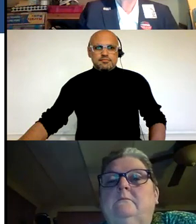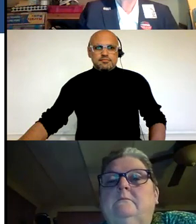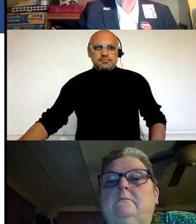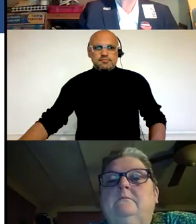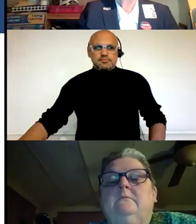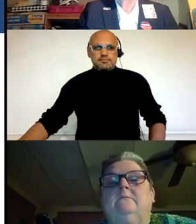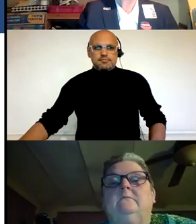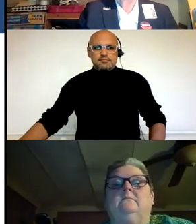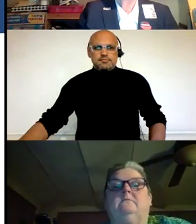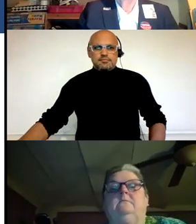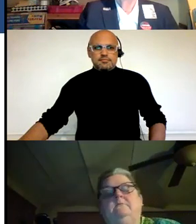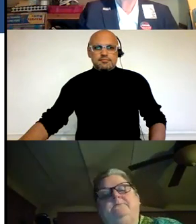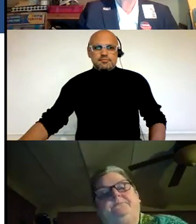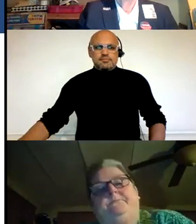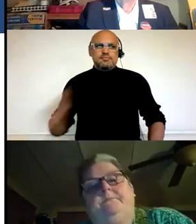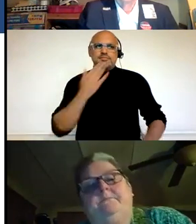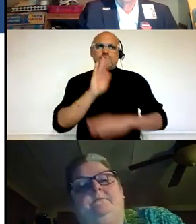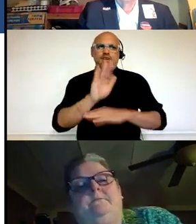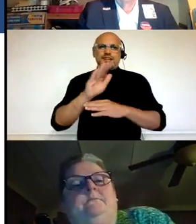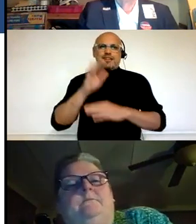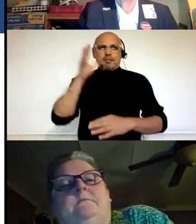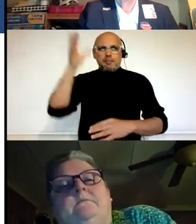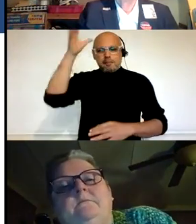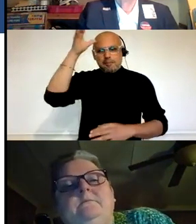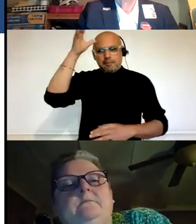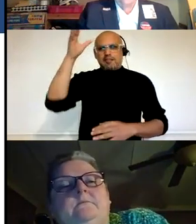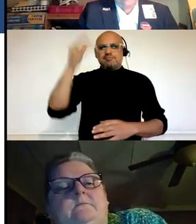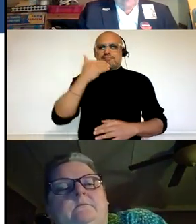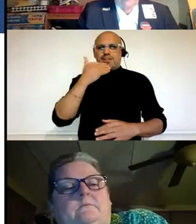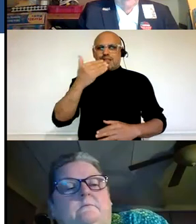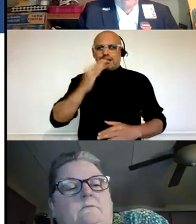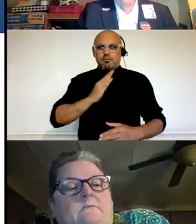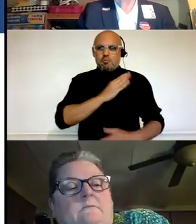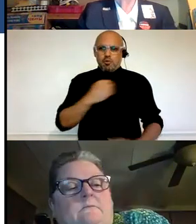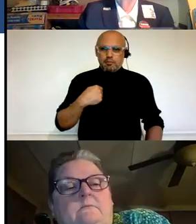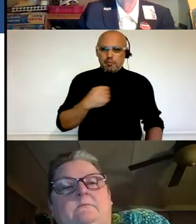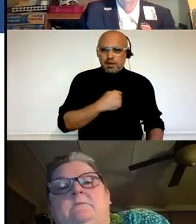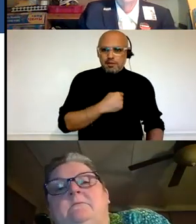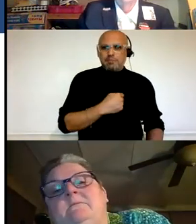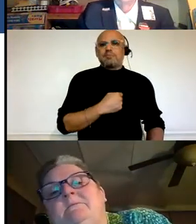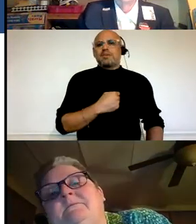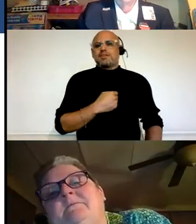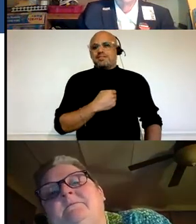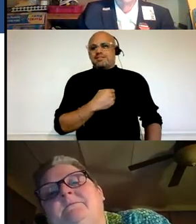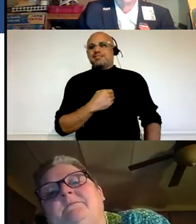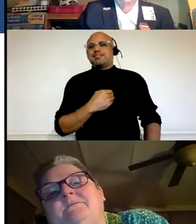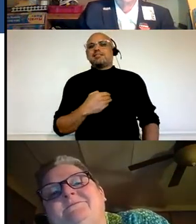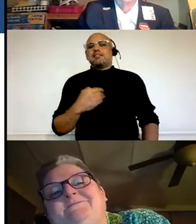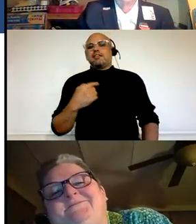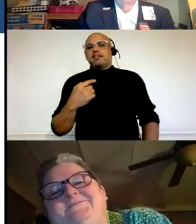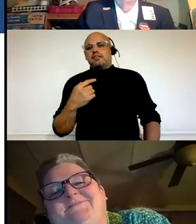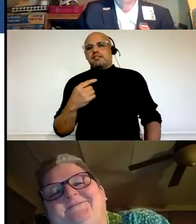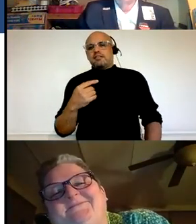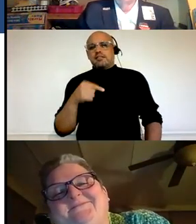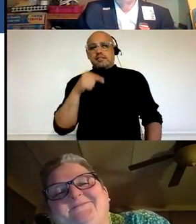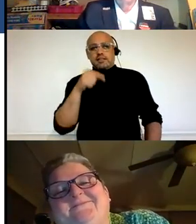So thank you. Good evening, parents, and thank you, board members Schmerelson and Goldberg. This